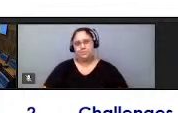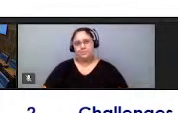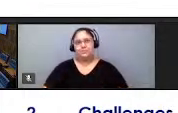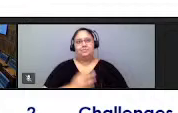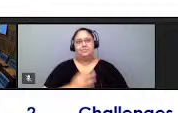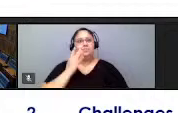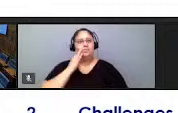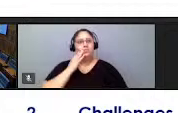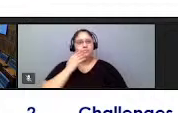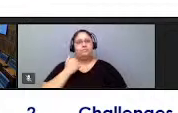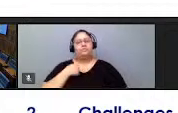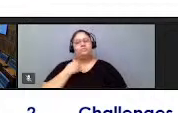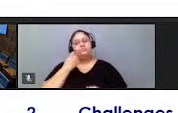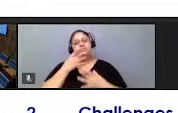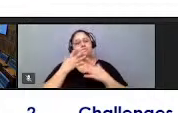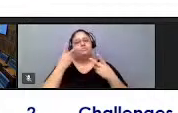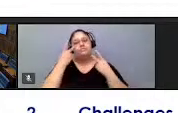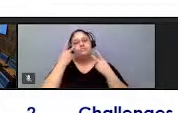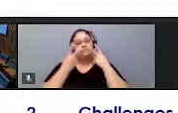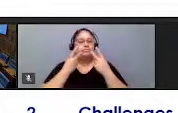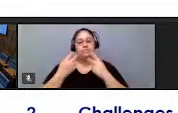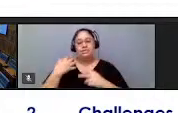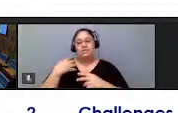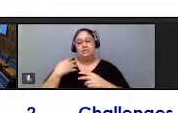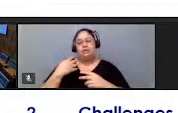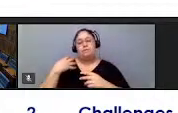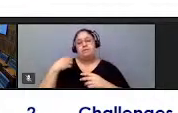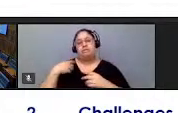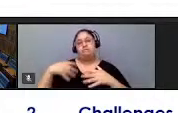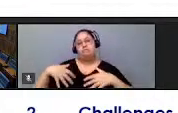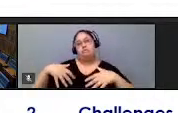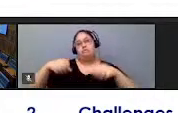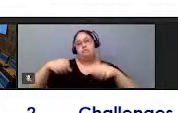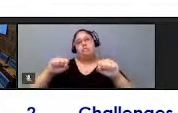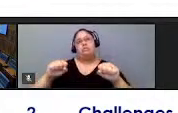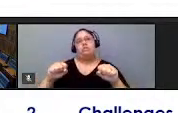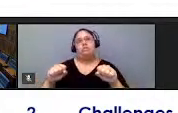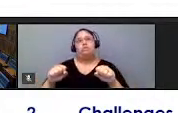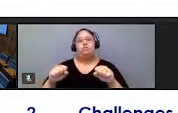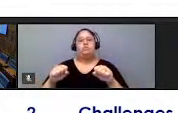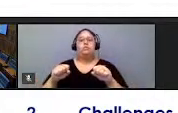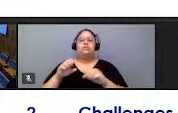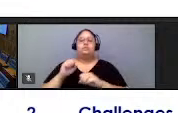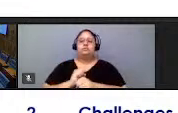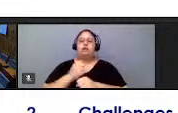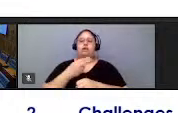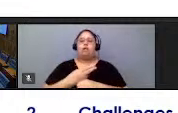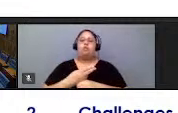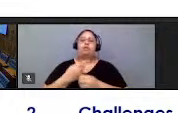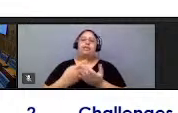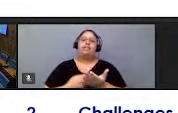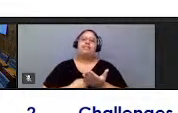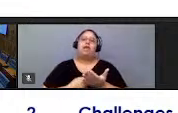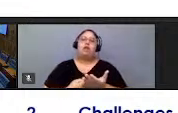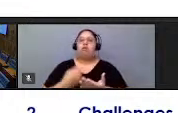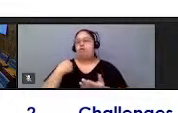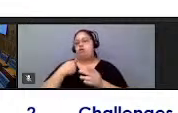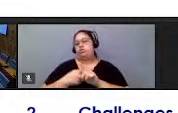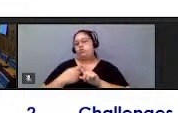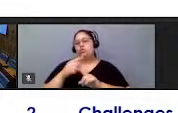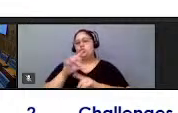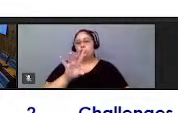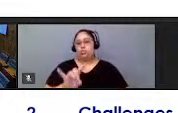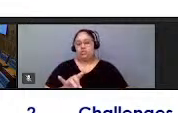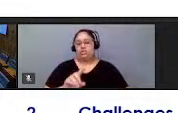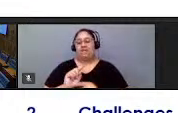looking at this um Minister Wanger hosted a stakeholder dialogue last Tuesday the